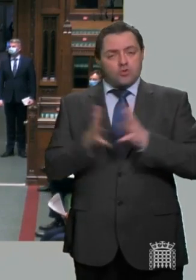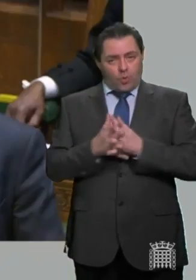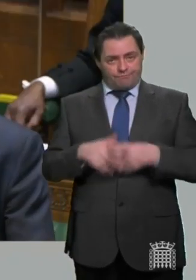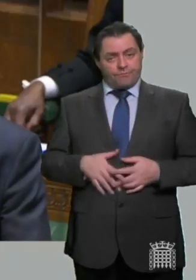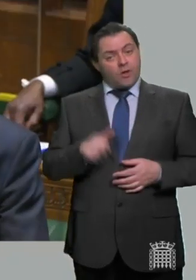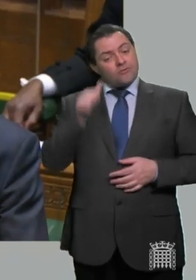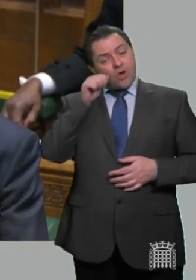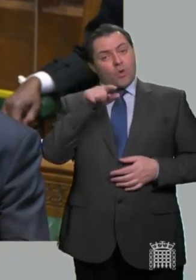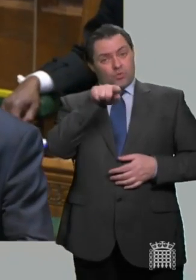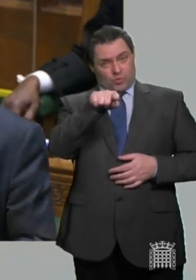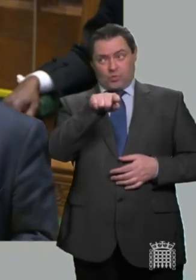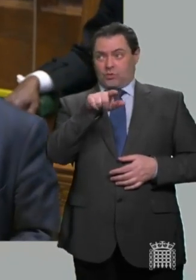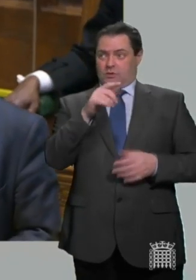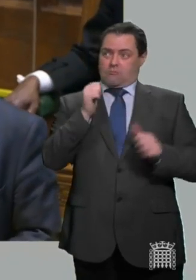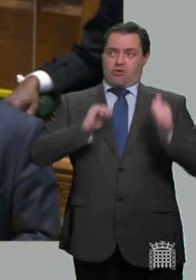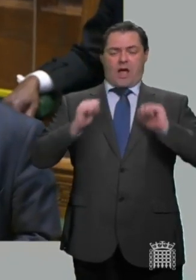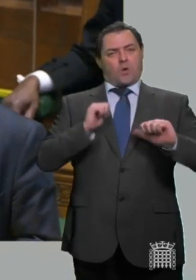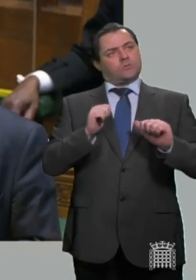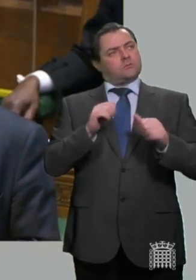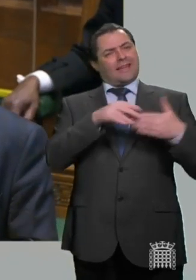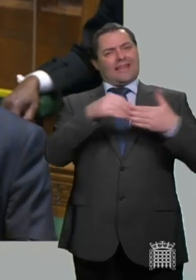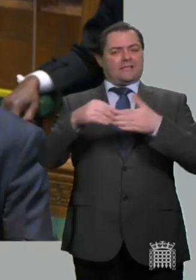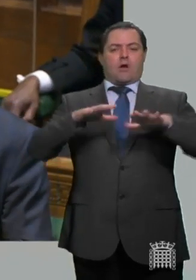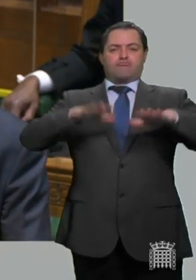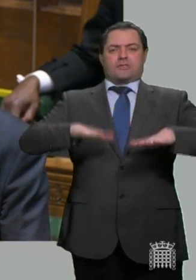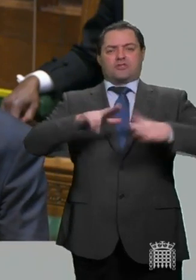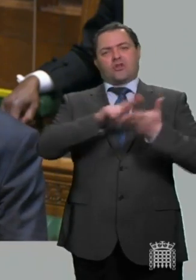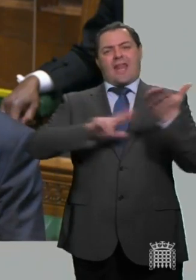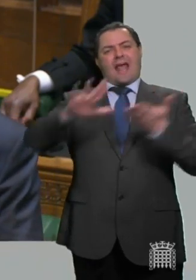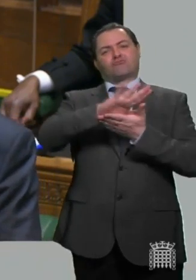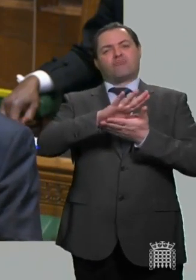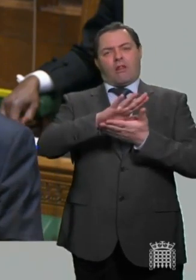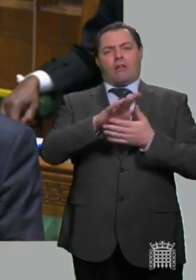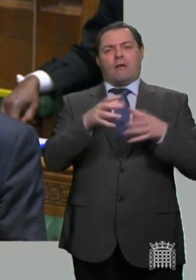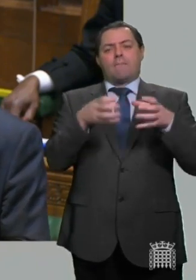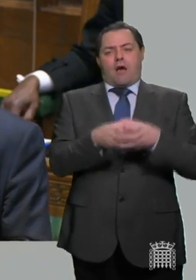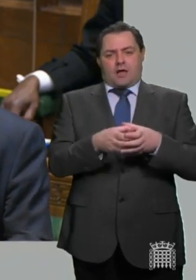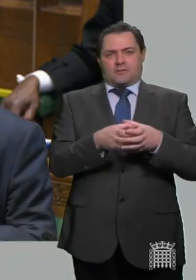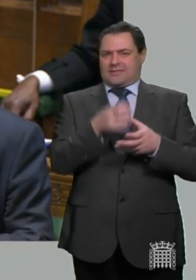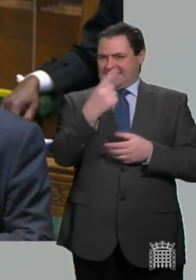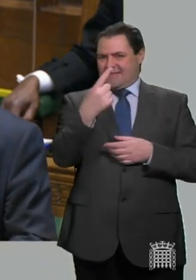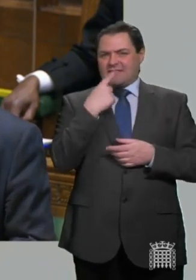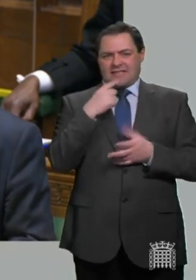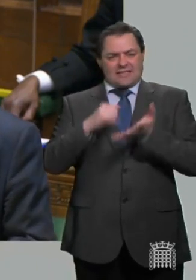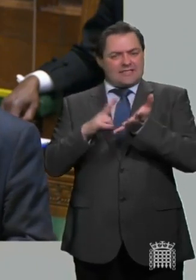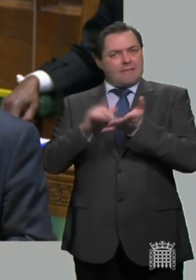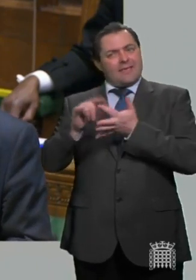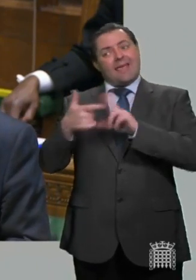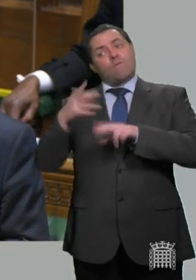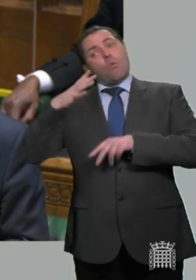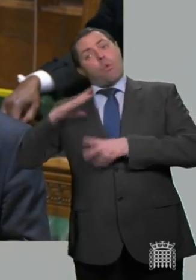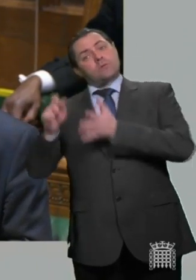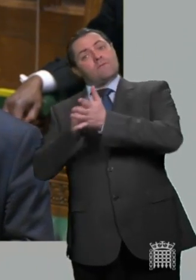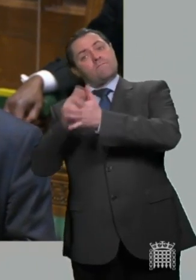British nationalist party. And he says that his no to another independence referendum in Scotland is final. So why are his colleagues in Scotland